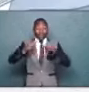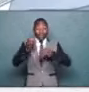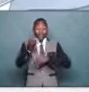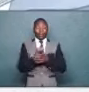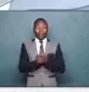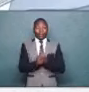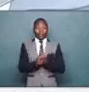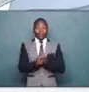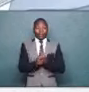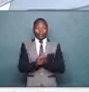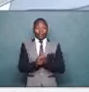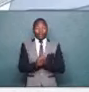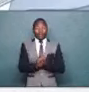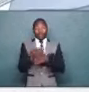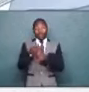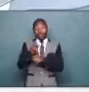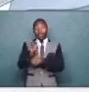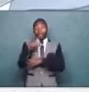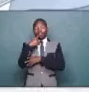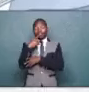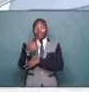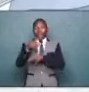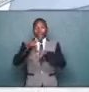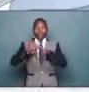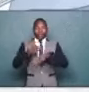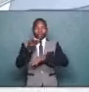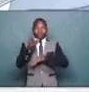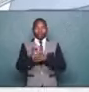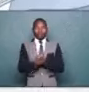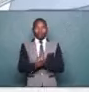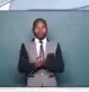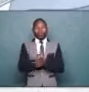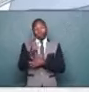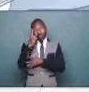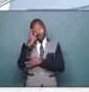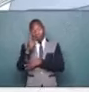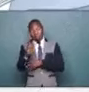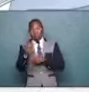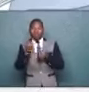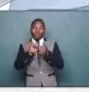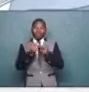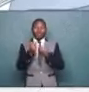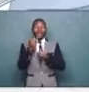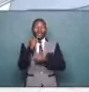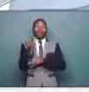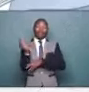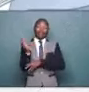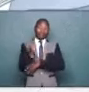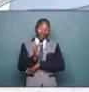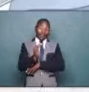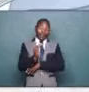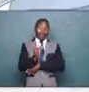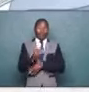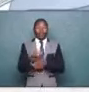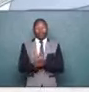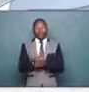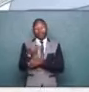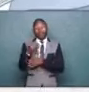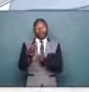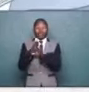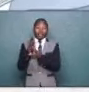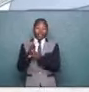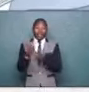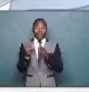registration. The NRB teams will be available to address any challenge that might arise with the identification